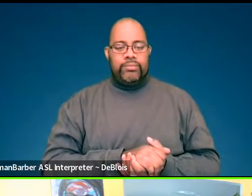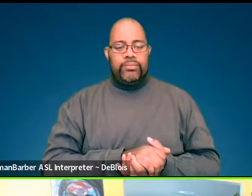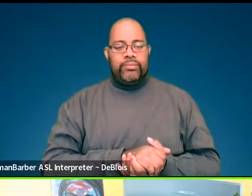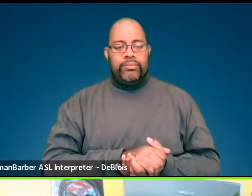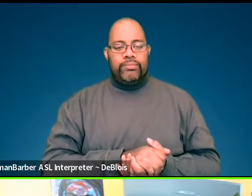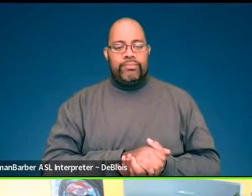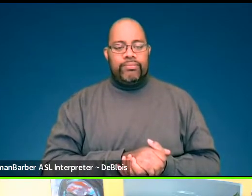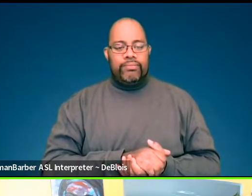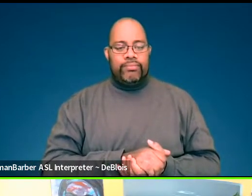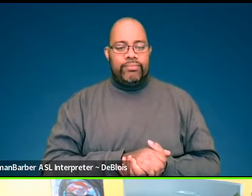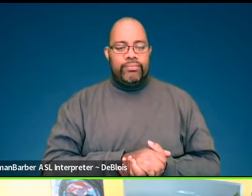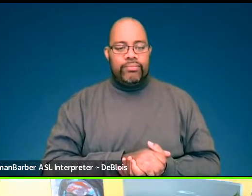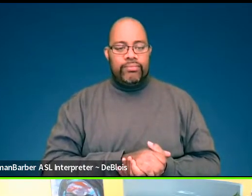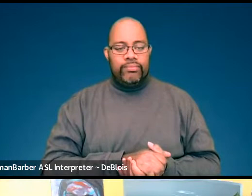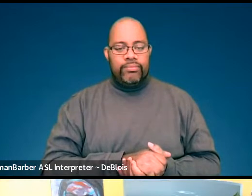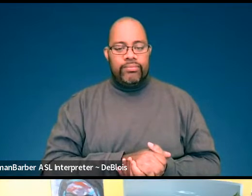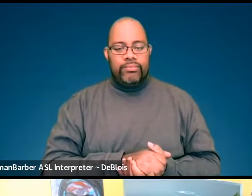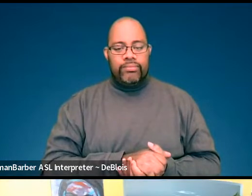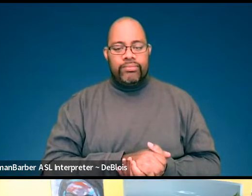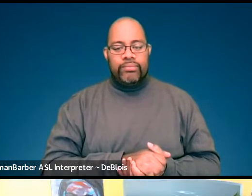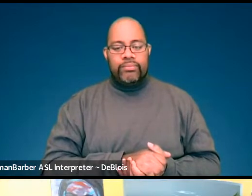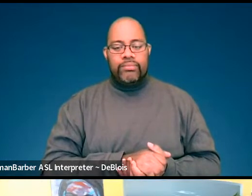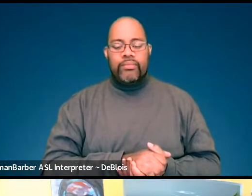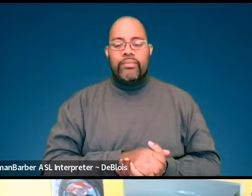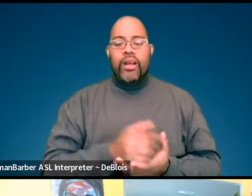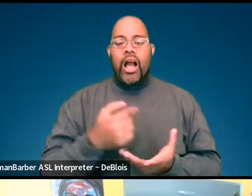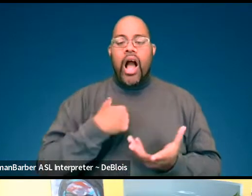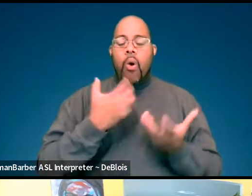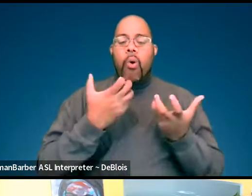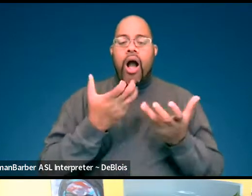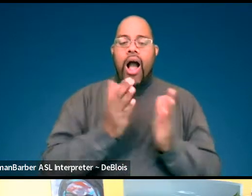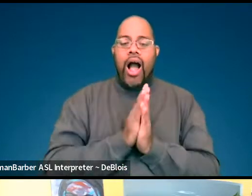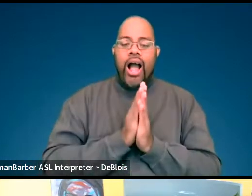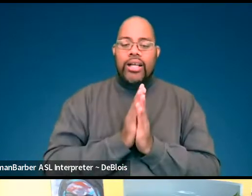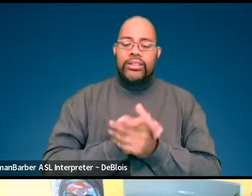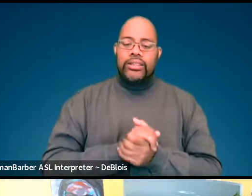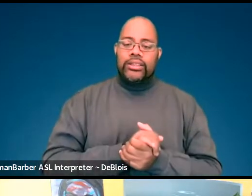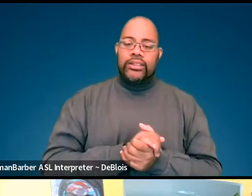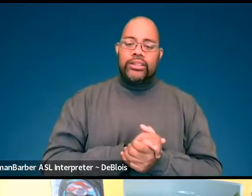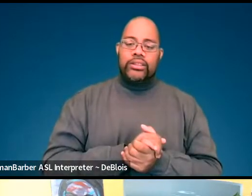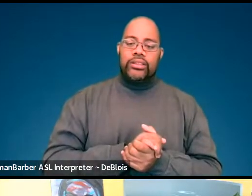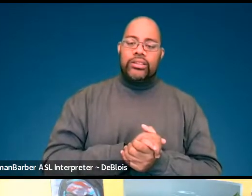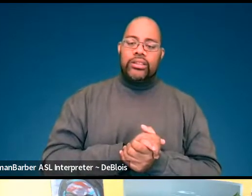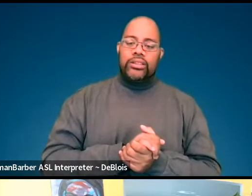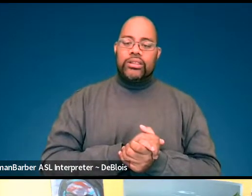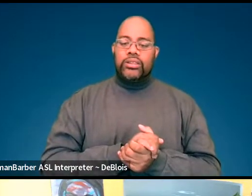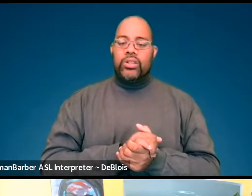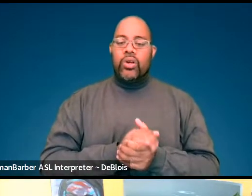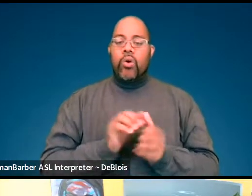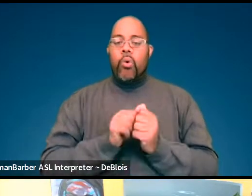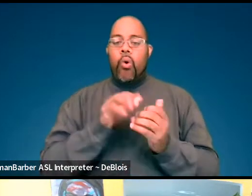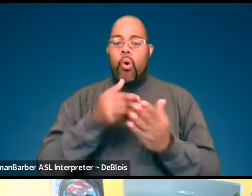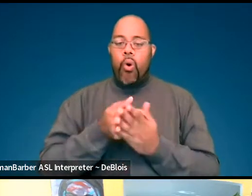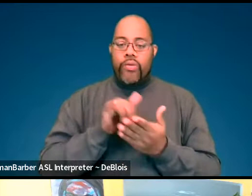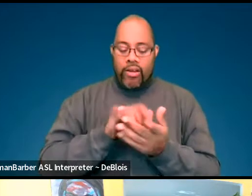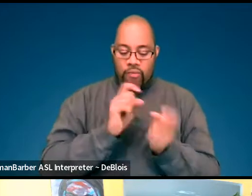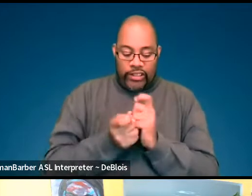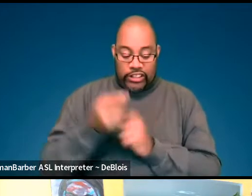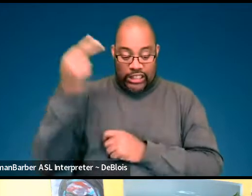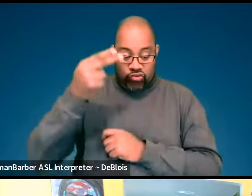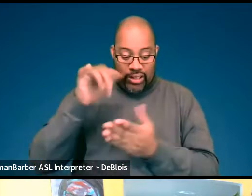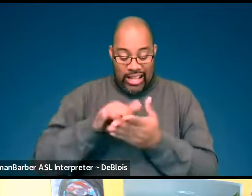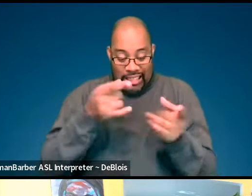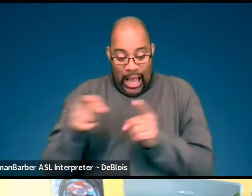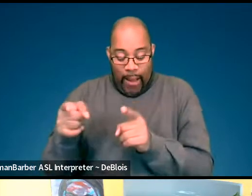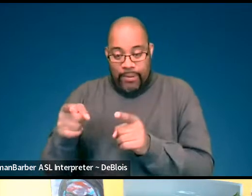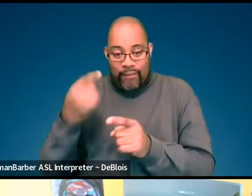Yeah. I want to ask, with all of this revisionist history that's gone